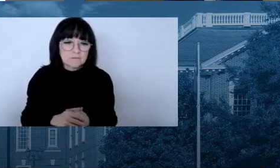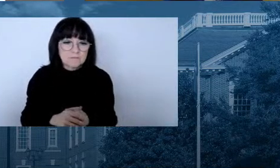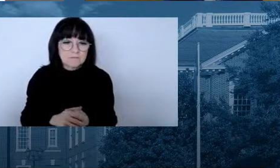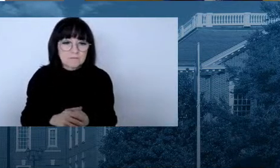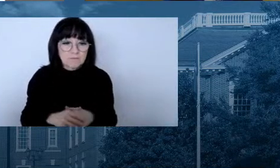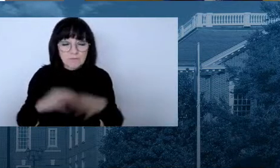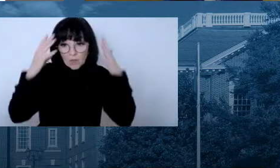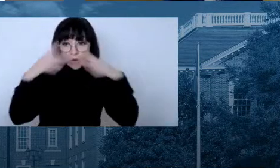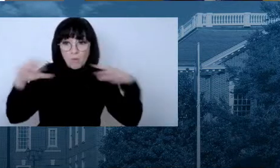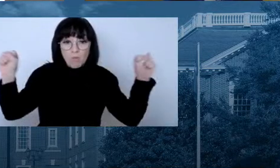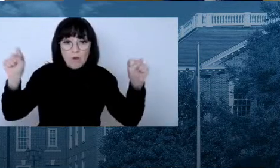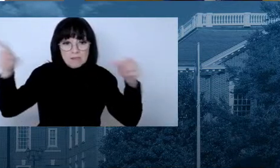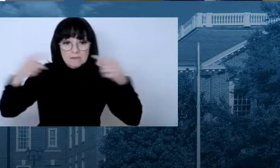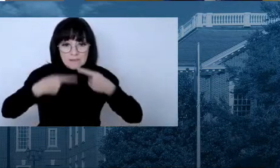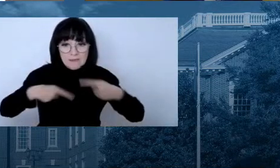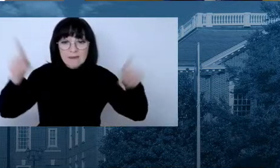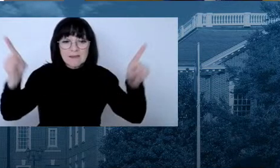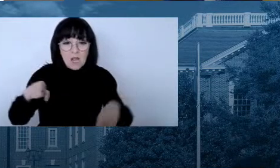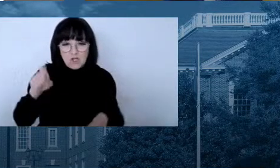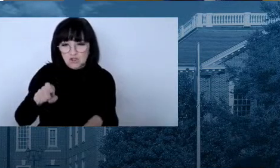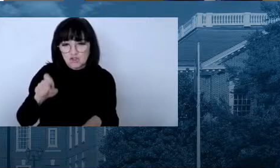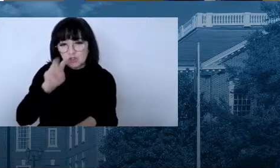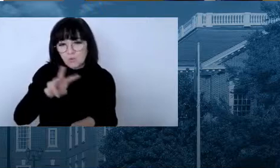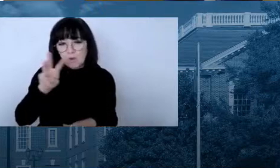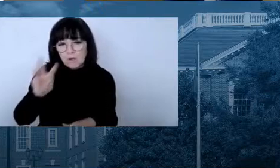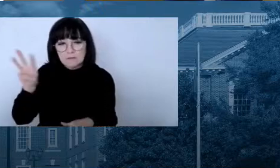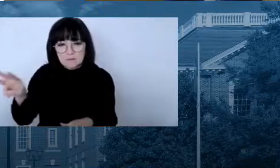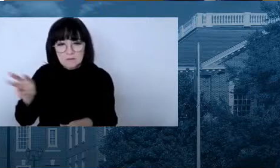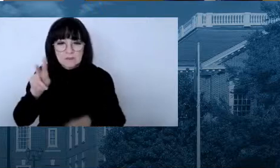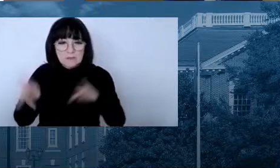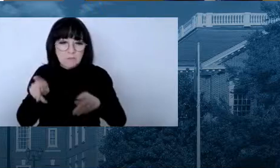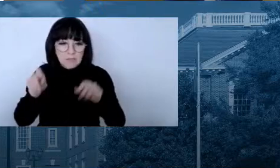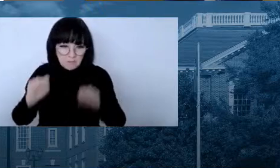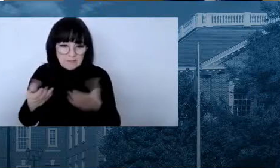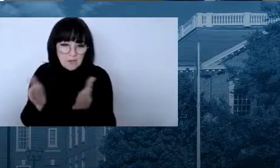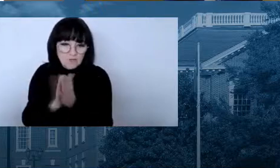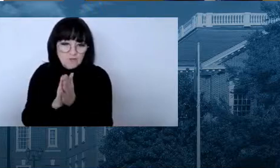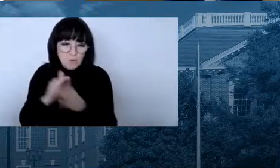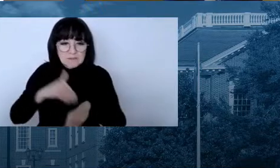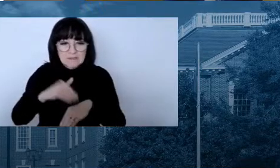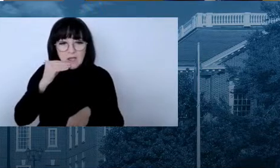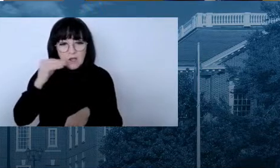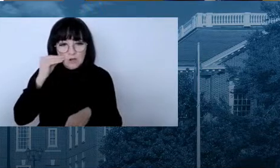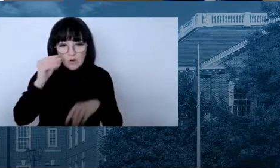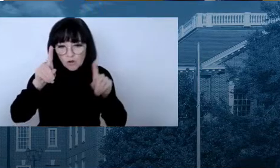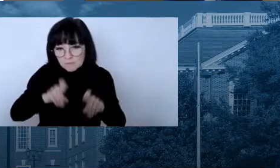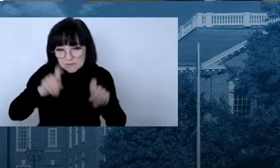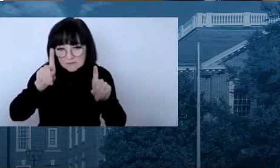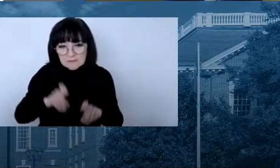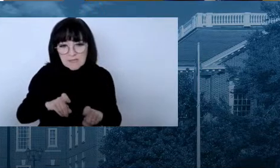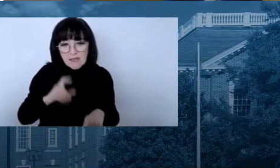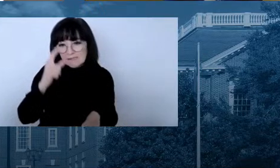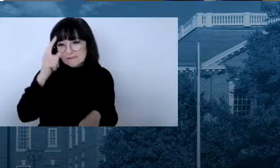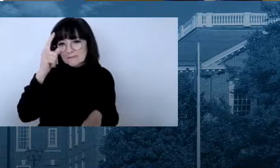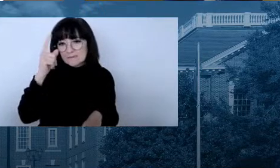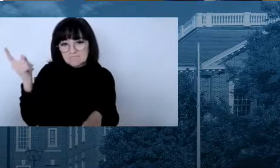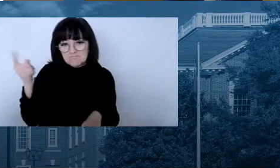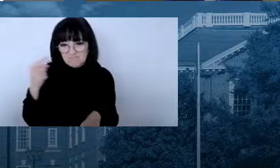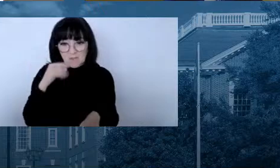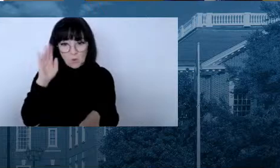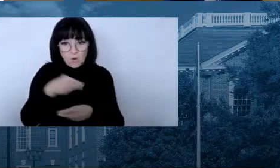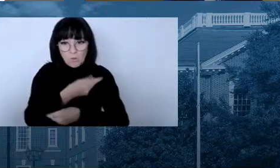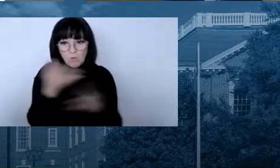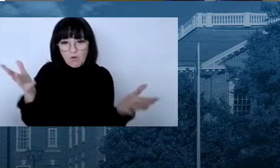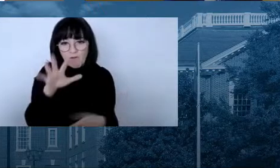president announced that there should be a website up shortly where people can request at-home tests, the half a million he's going to provide. So,